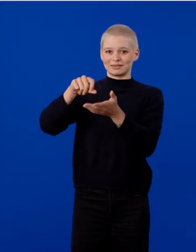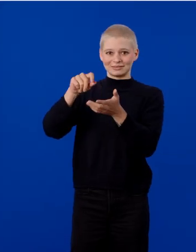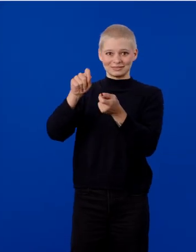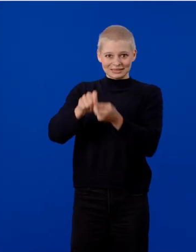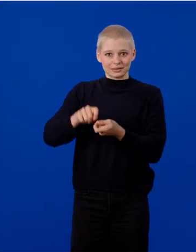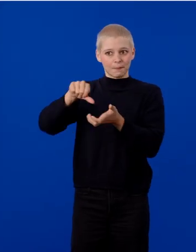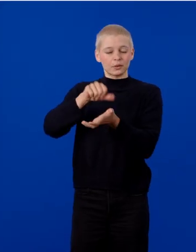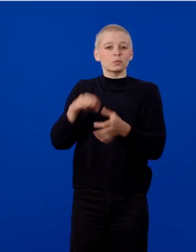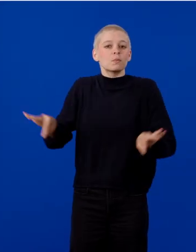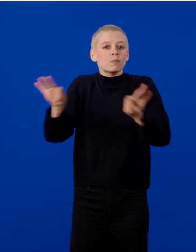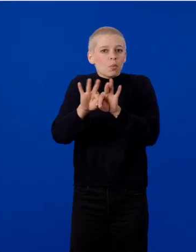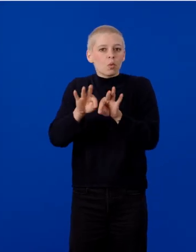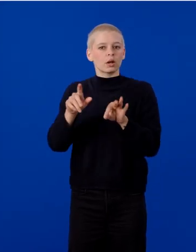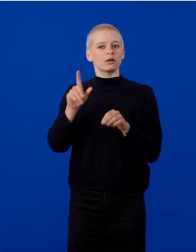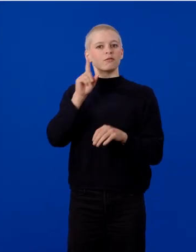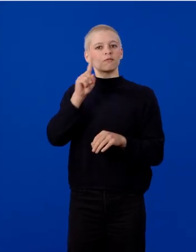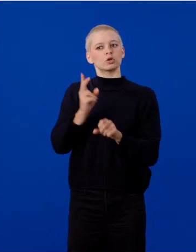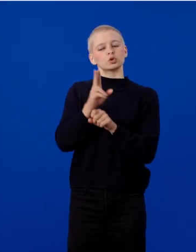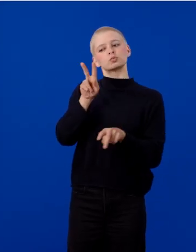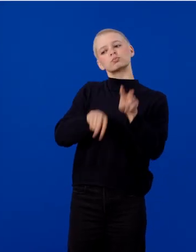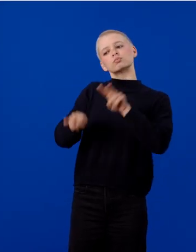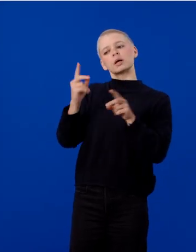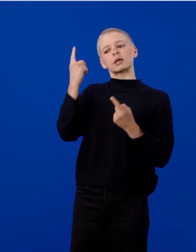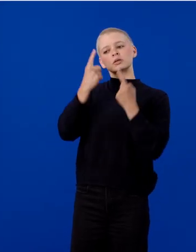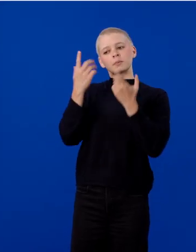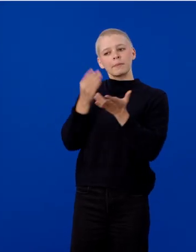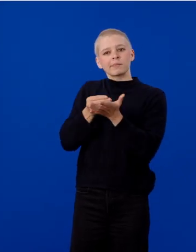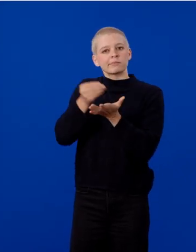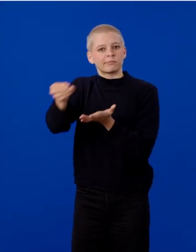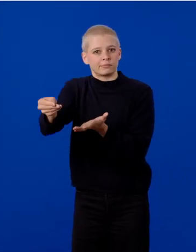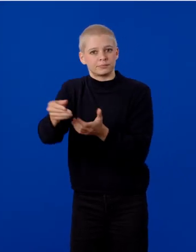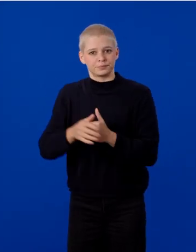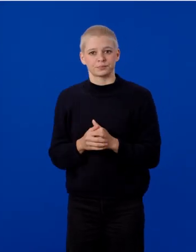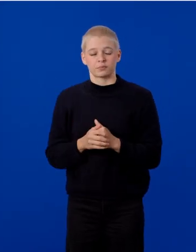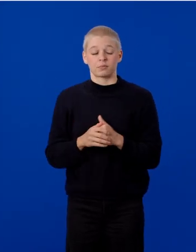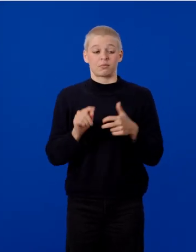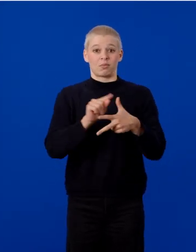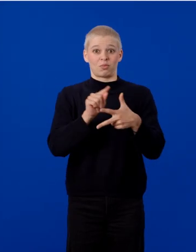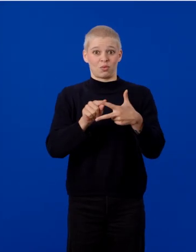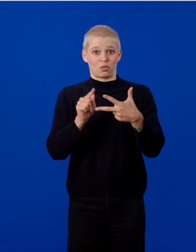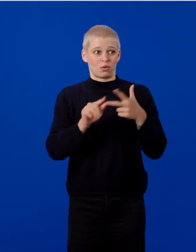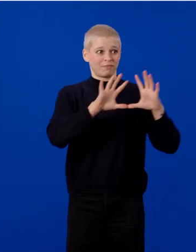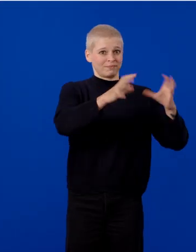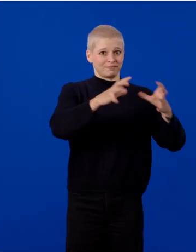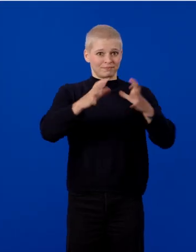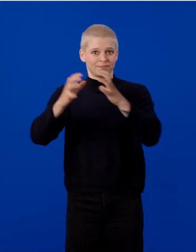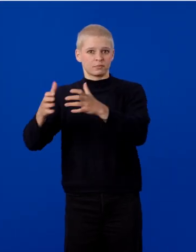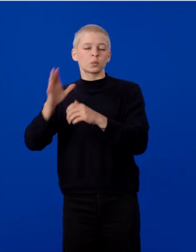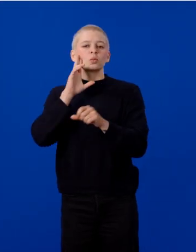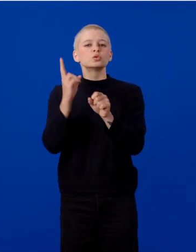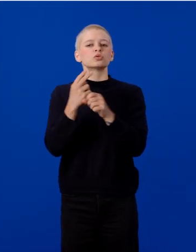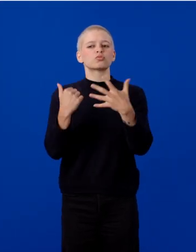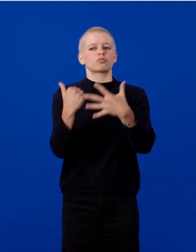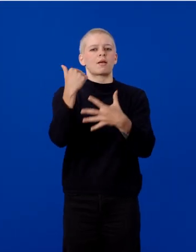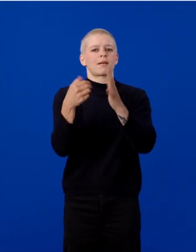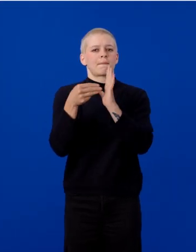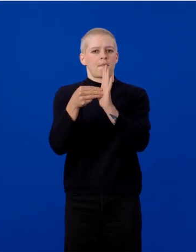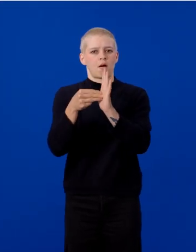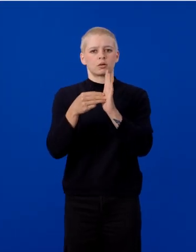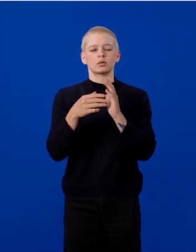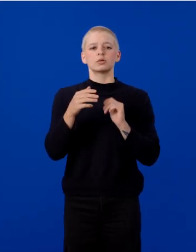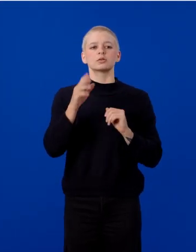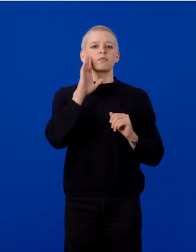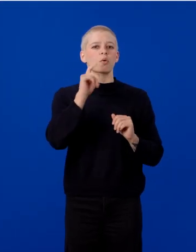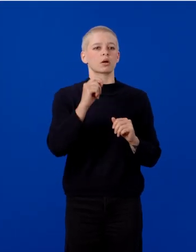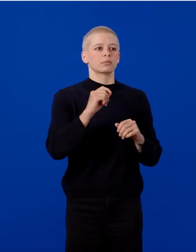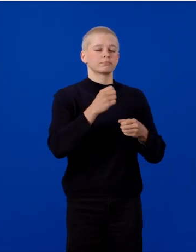ultimately conversions. All 3 of our distribution vehicles use ranking models to populate the content that appears